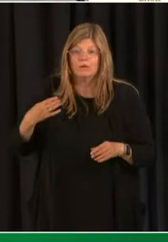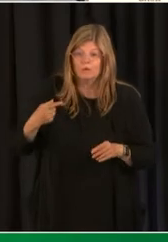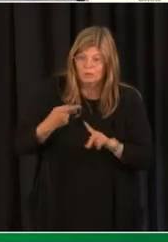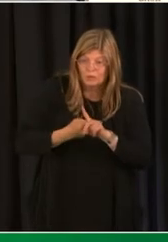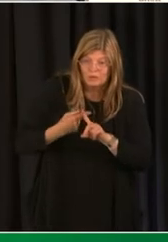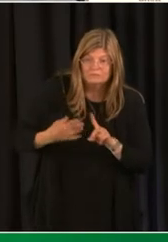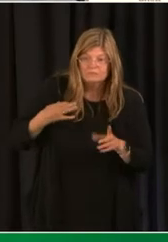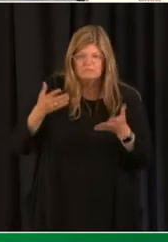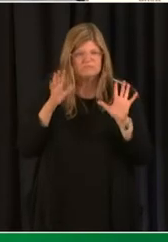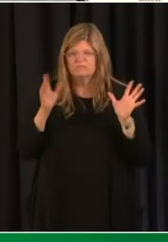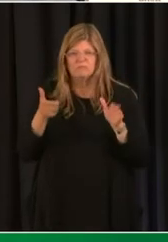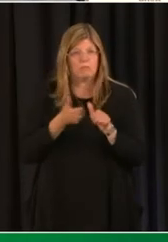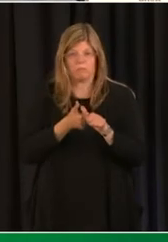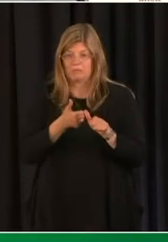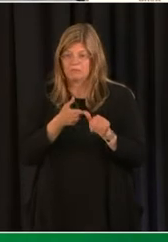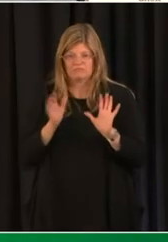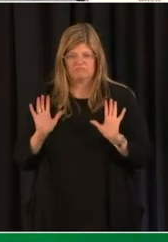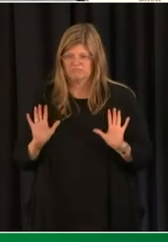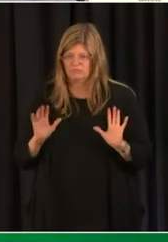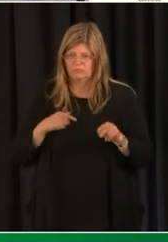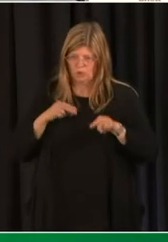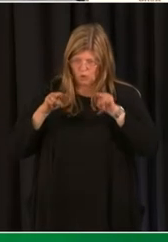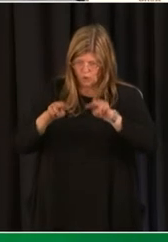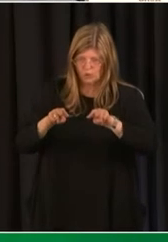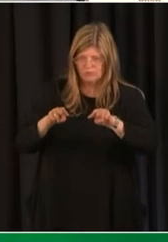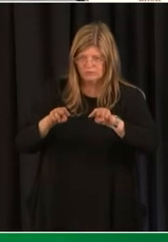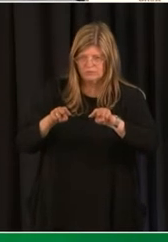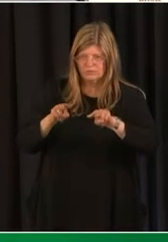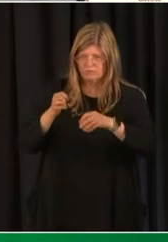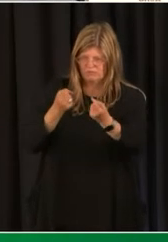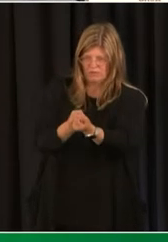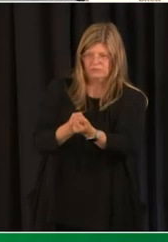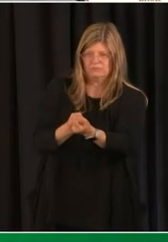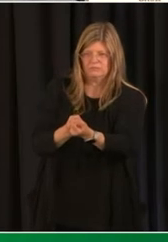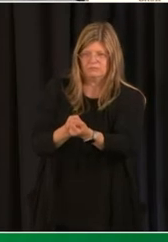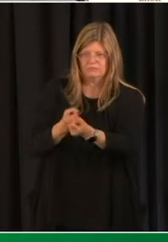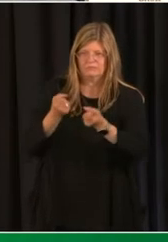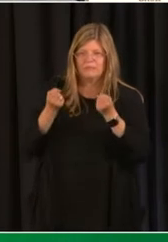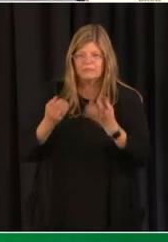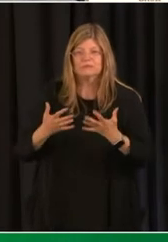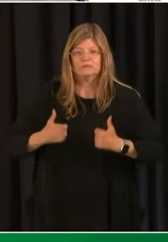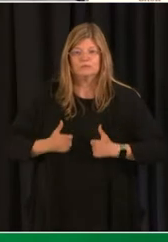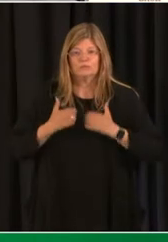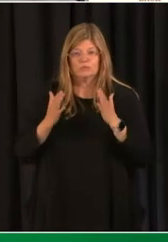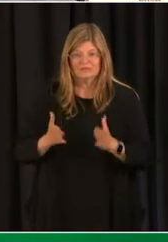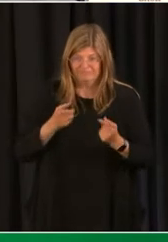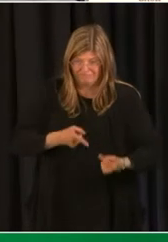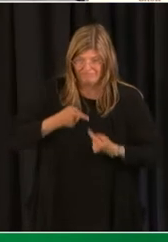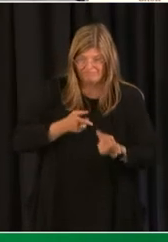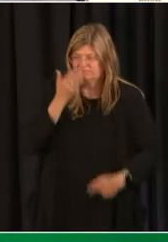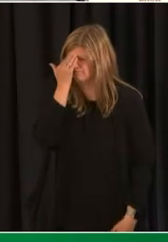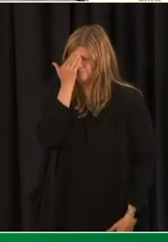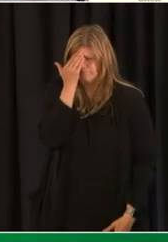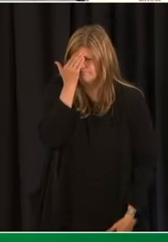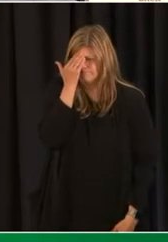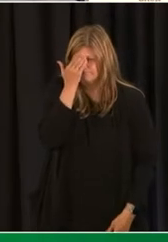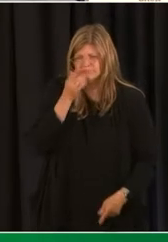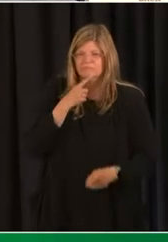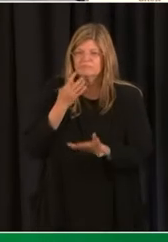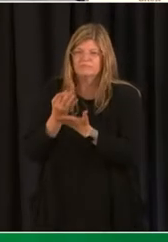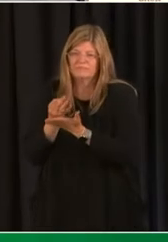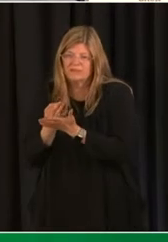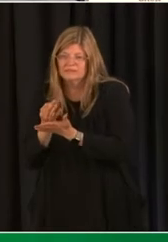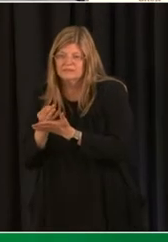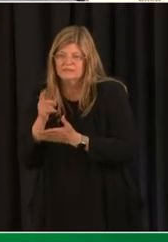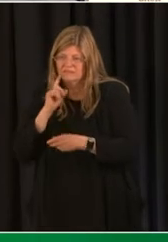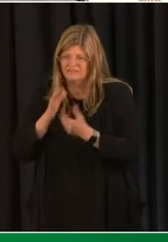you're behind in your rent. So we look forward to supporting the many residents we know are struggling financially, and to really ease that